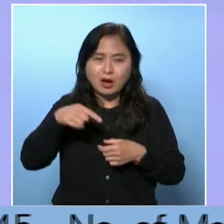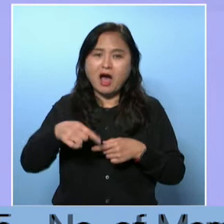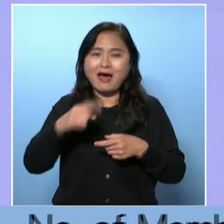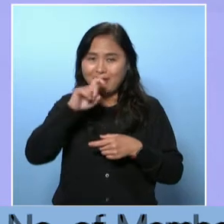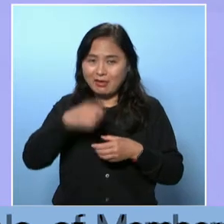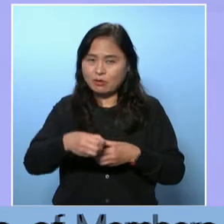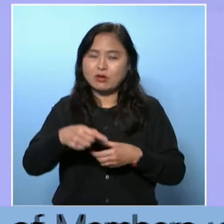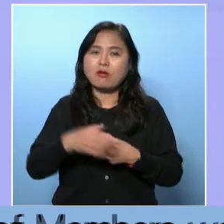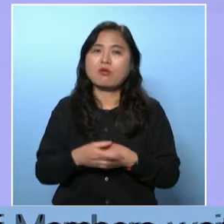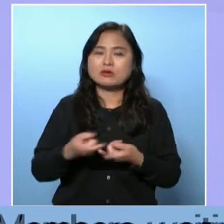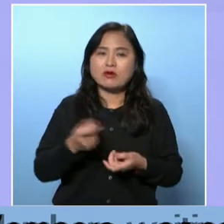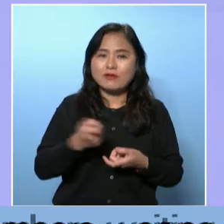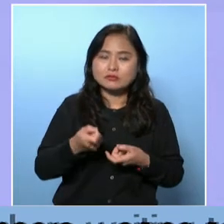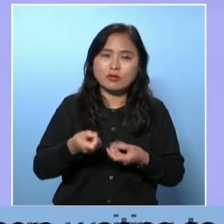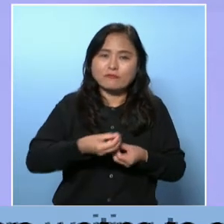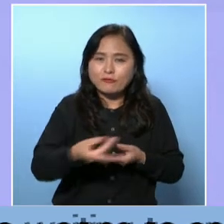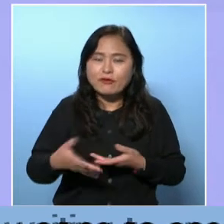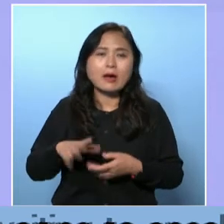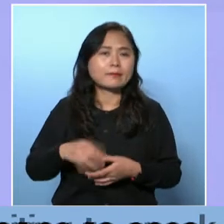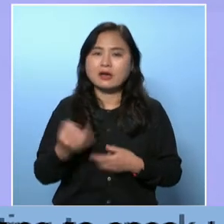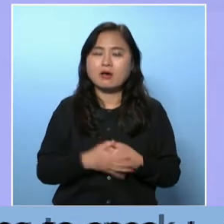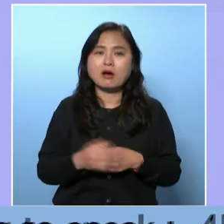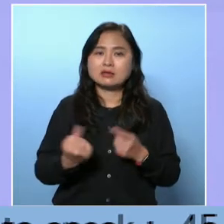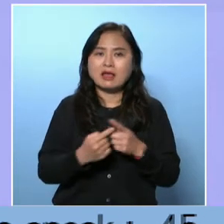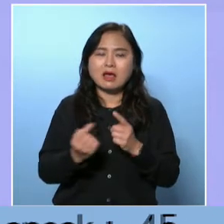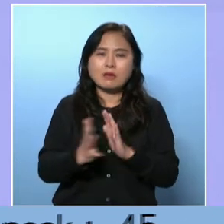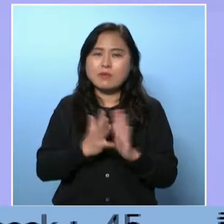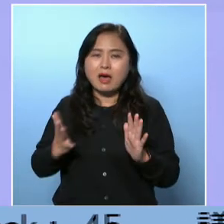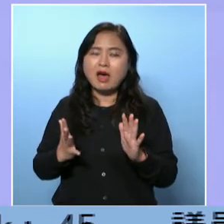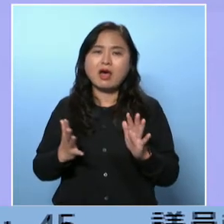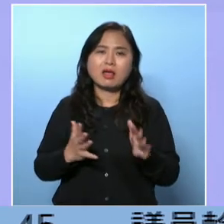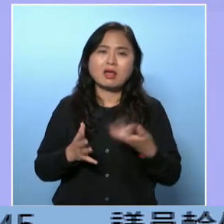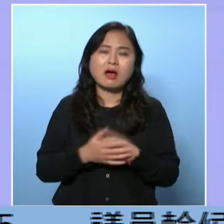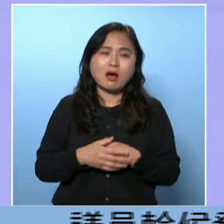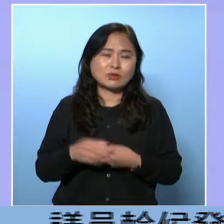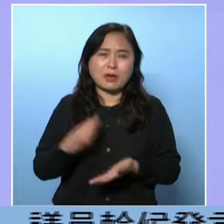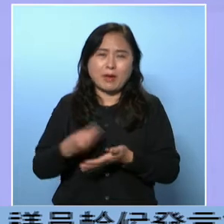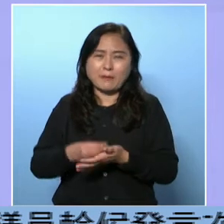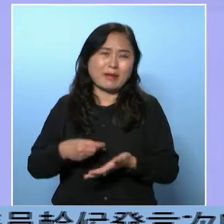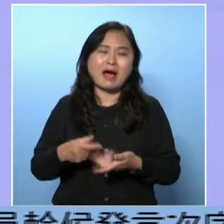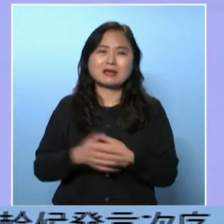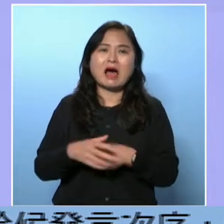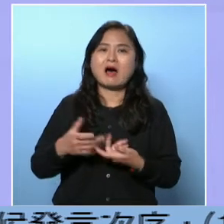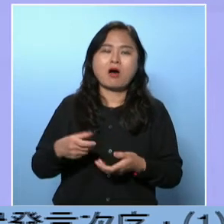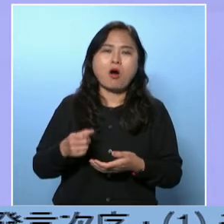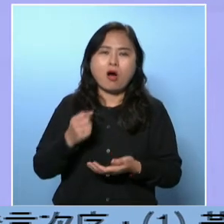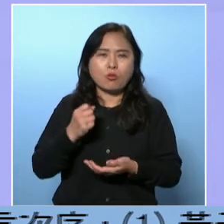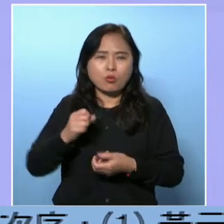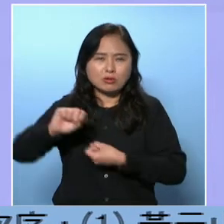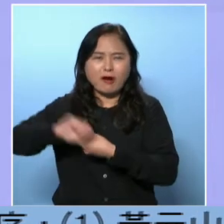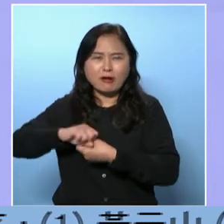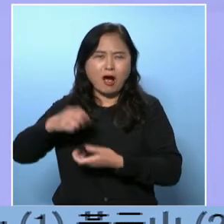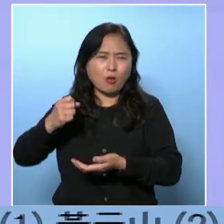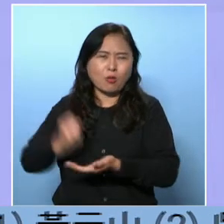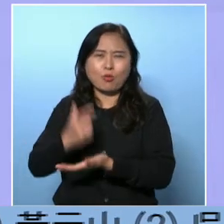are short of testing samples and we don't have enough RAT kits. As a result, people have been queuing